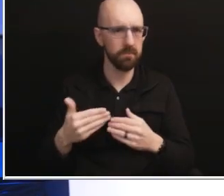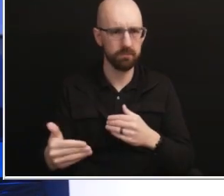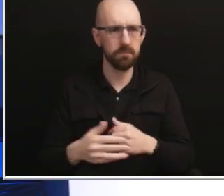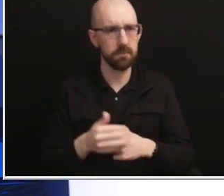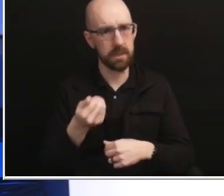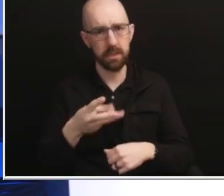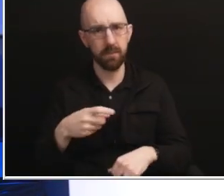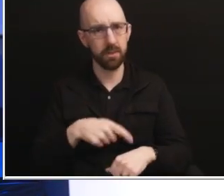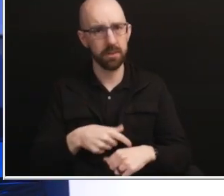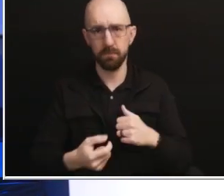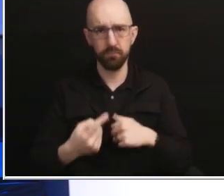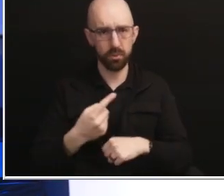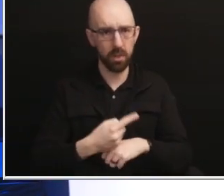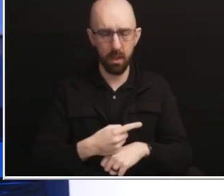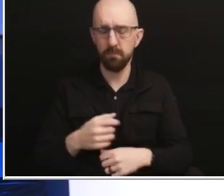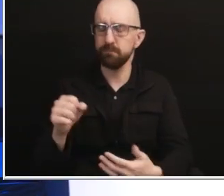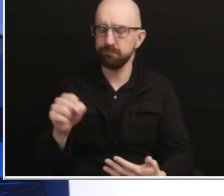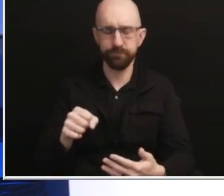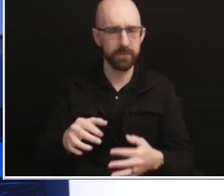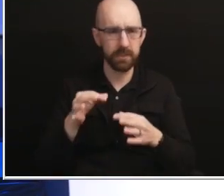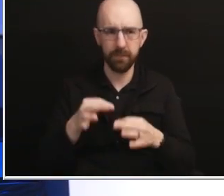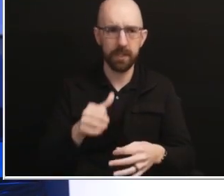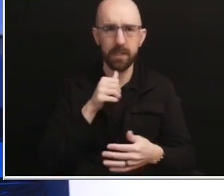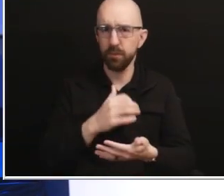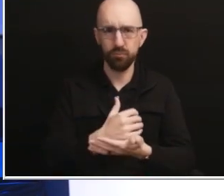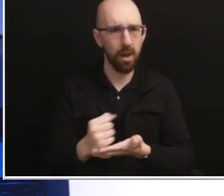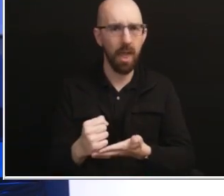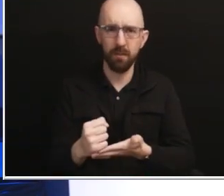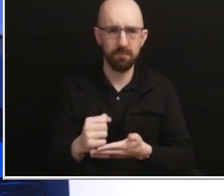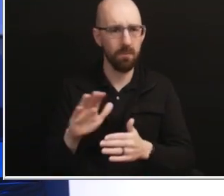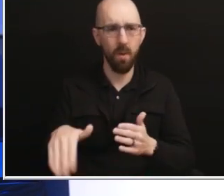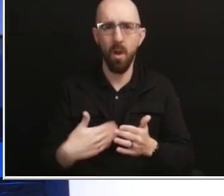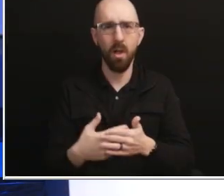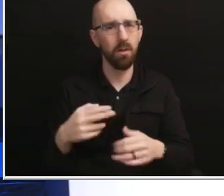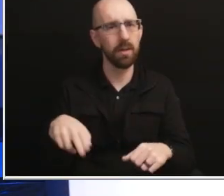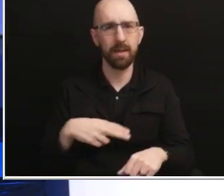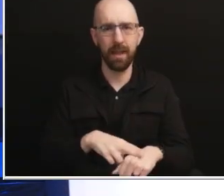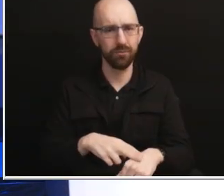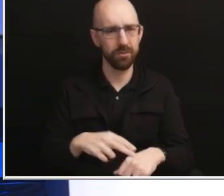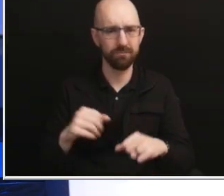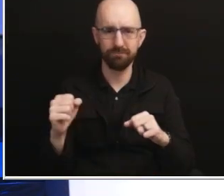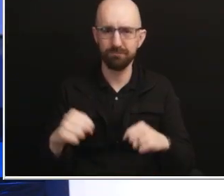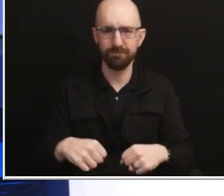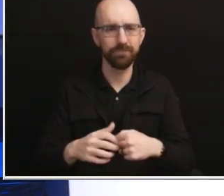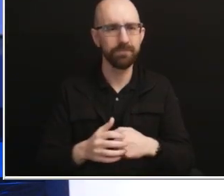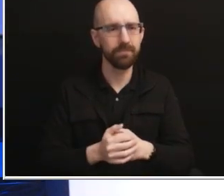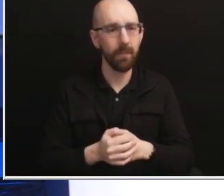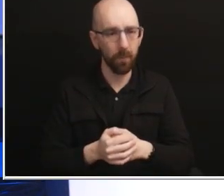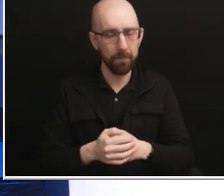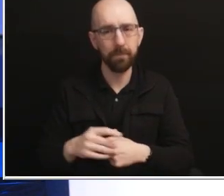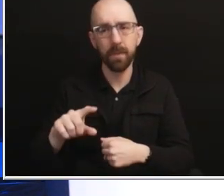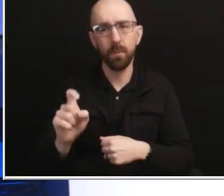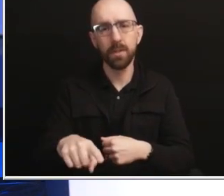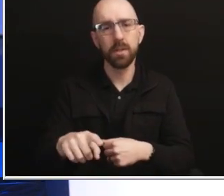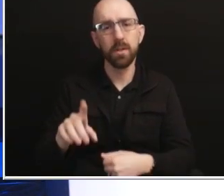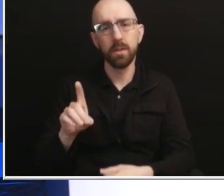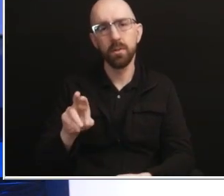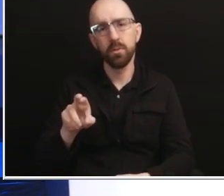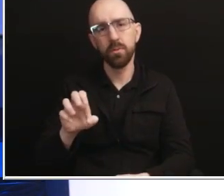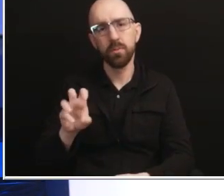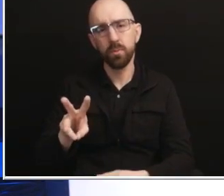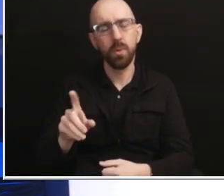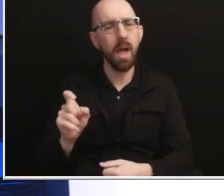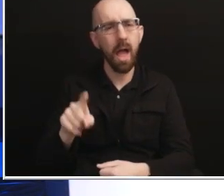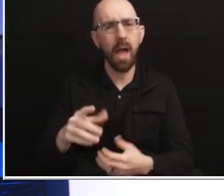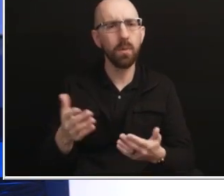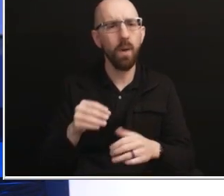to. Absolutely, that doesn't run out. All natural. Yeah. Okay, question. Drew asked, what advice or what symptoms should